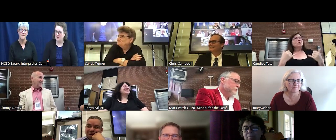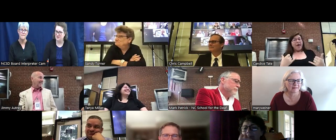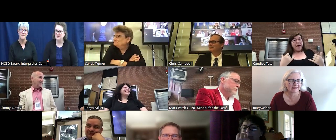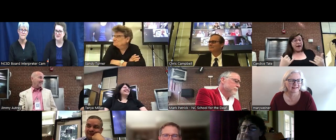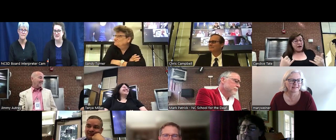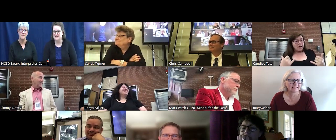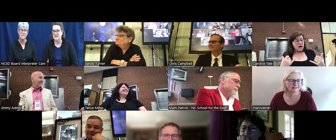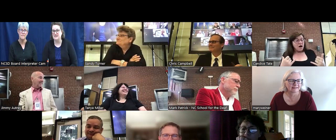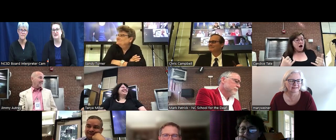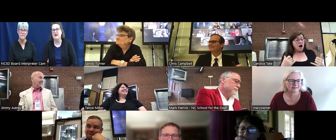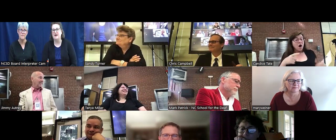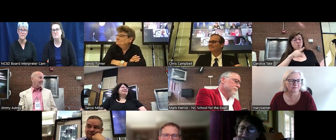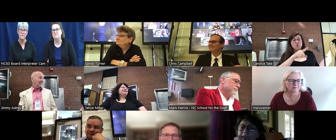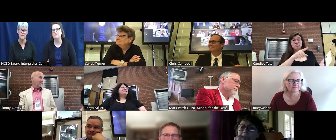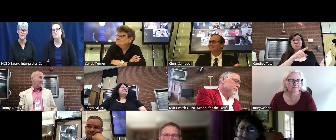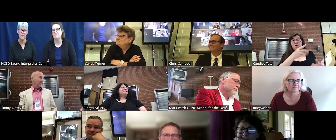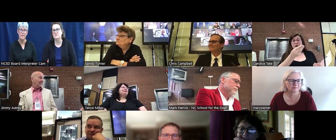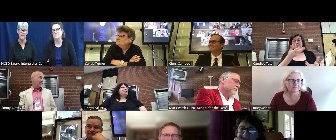So that being said,